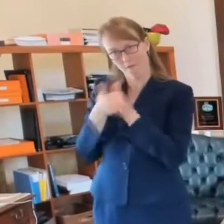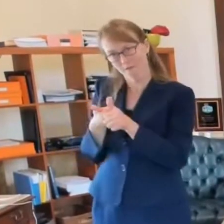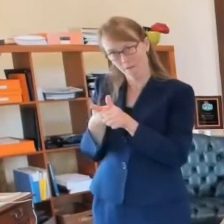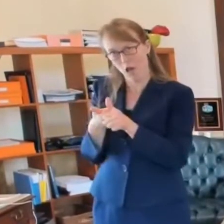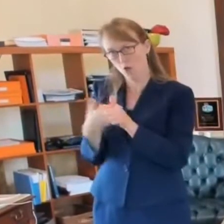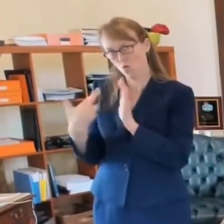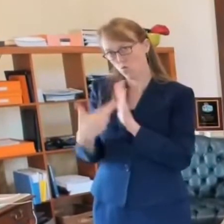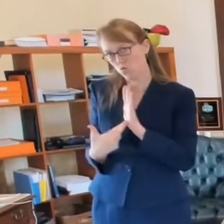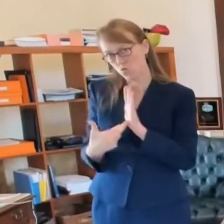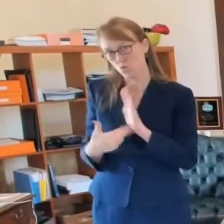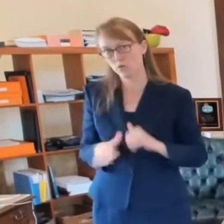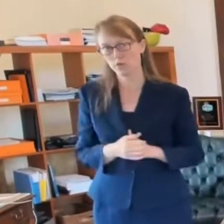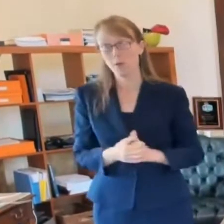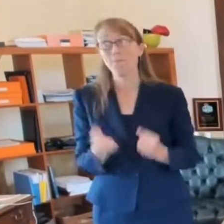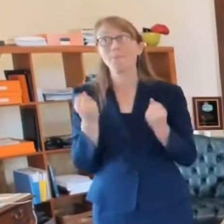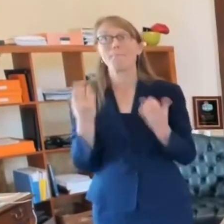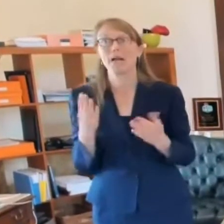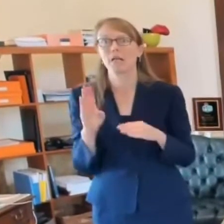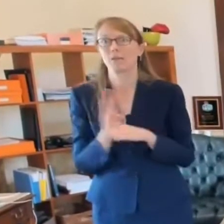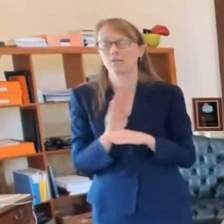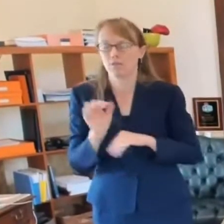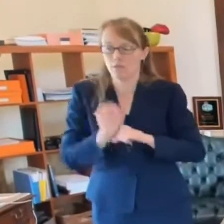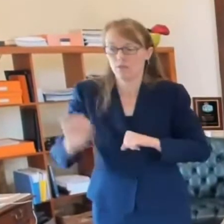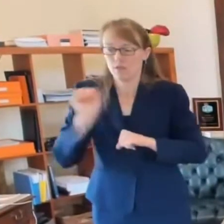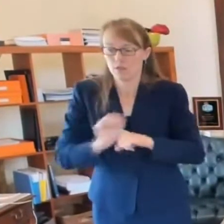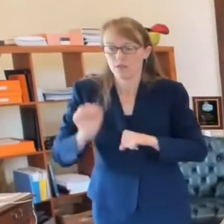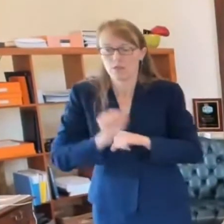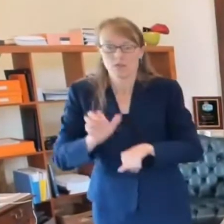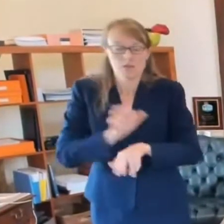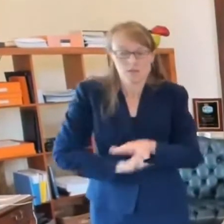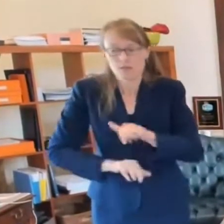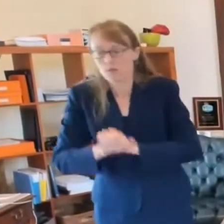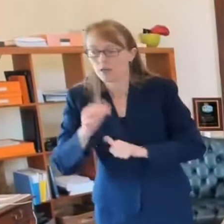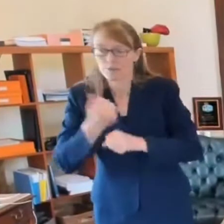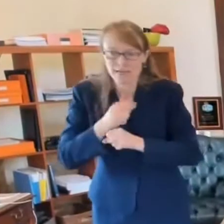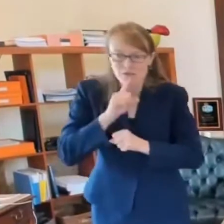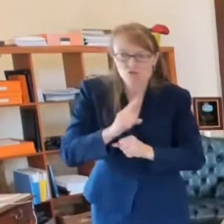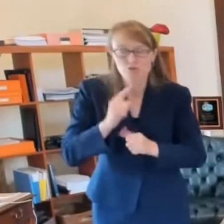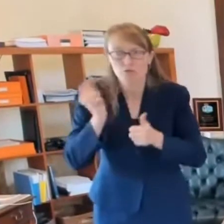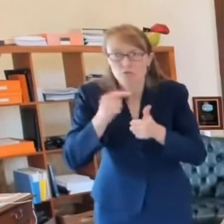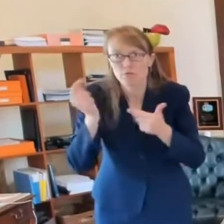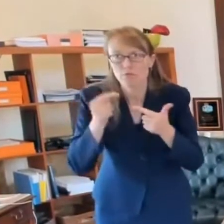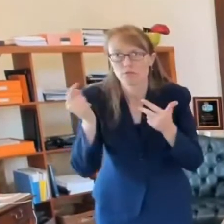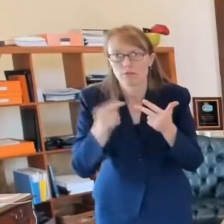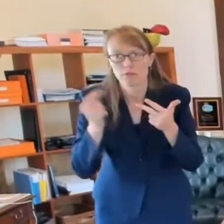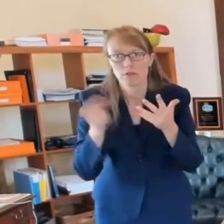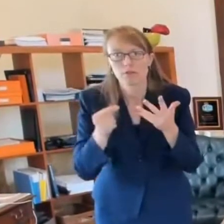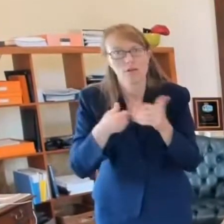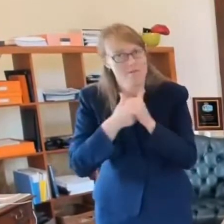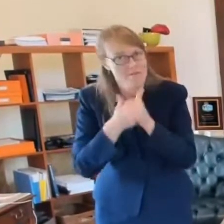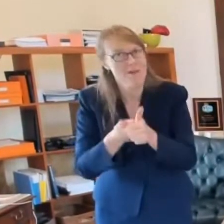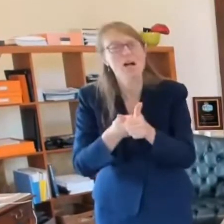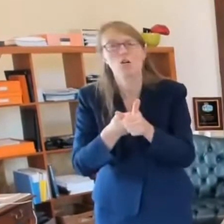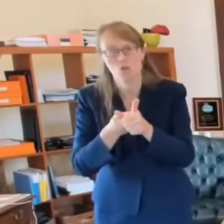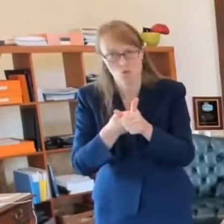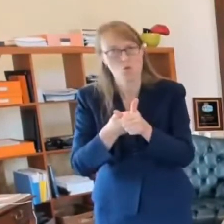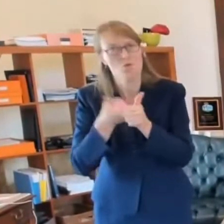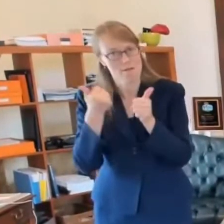many businesses have been working so hard to follow the guidelines.